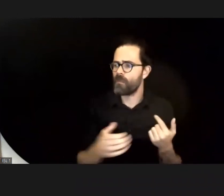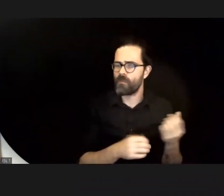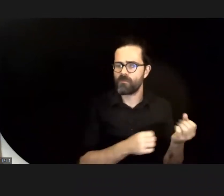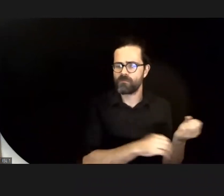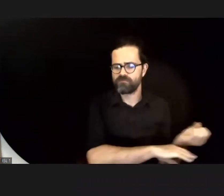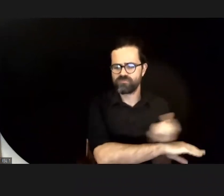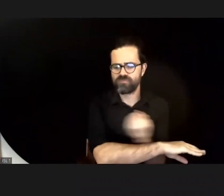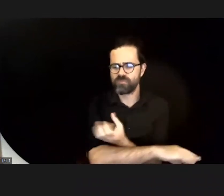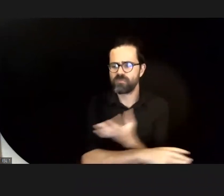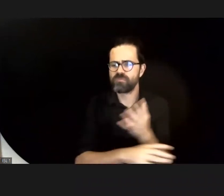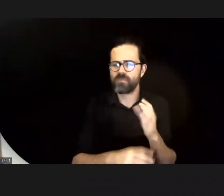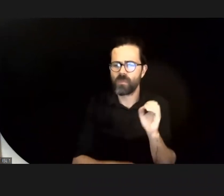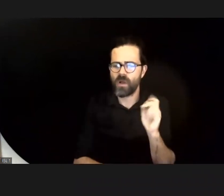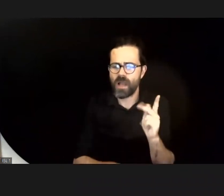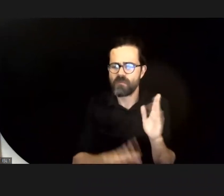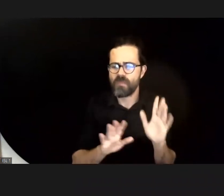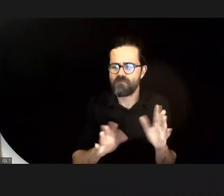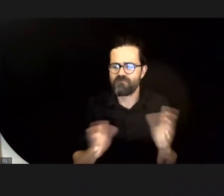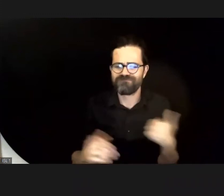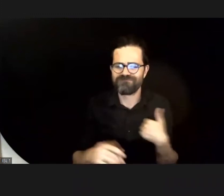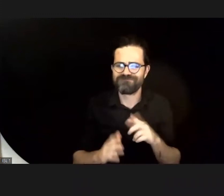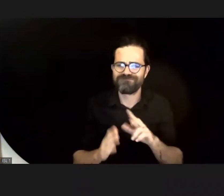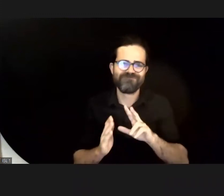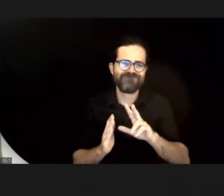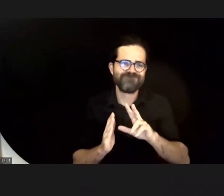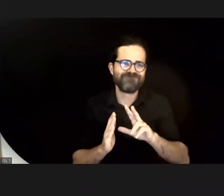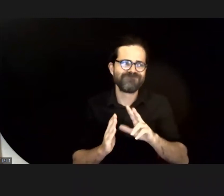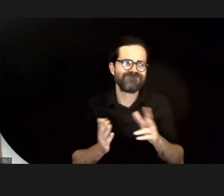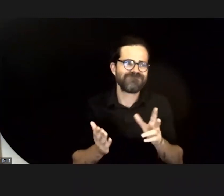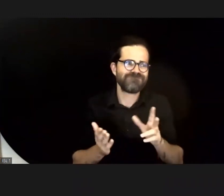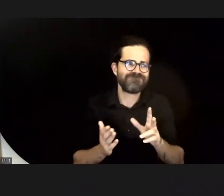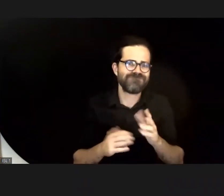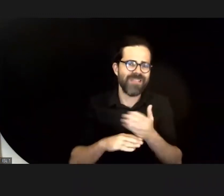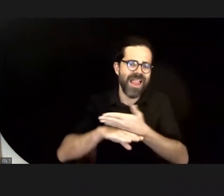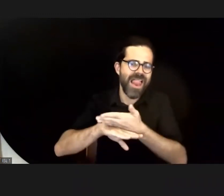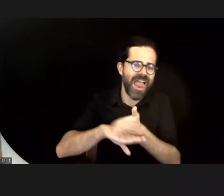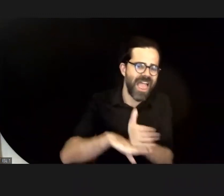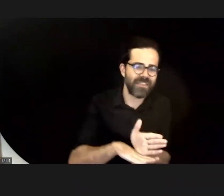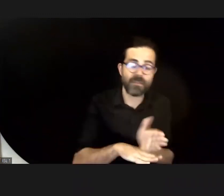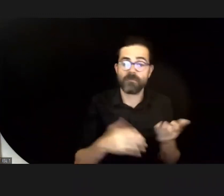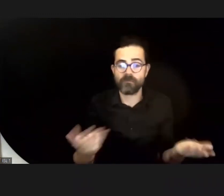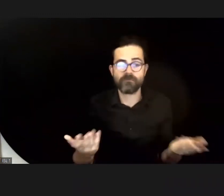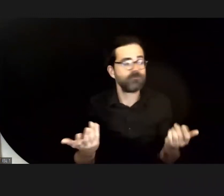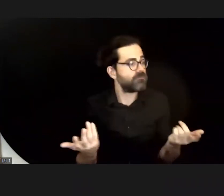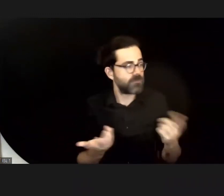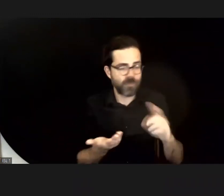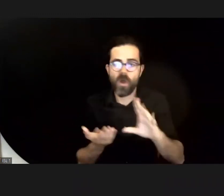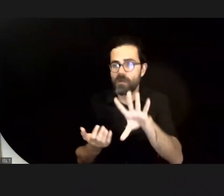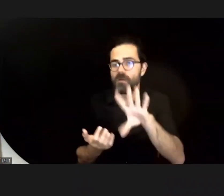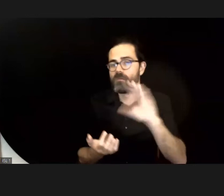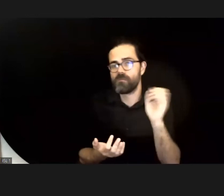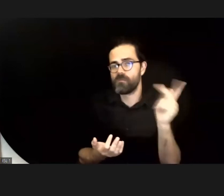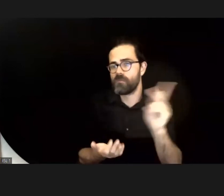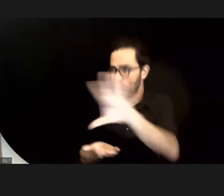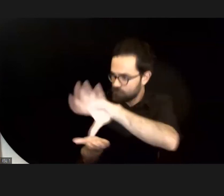a hurry, okay? So that's about service design. It's not the design